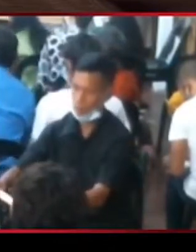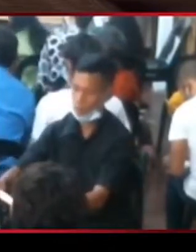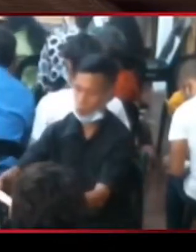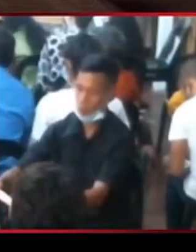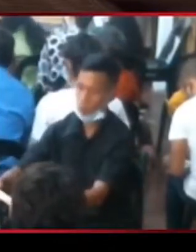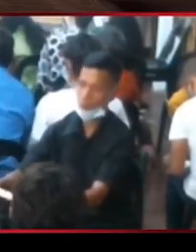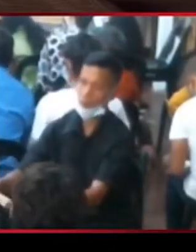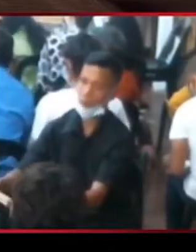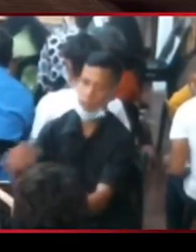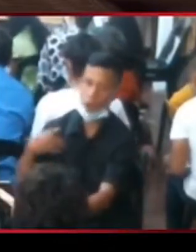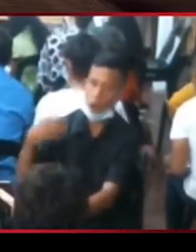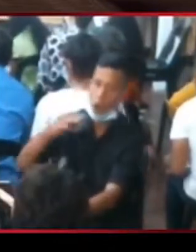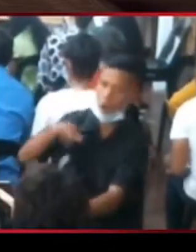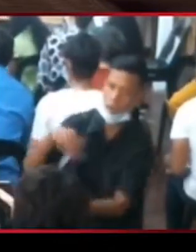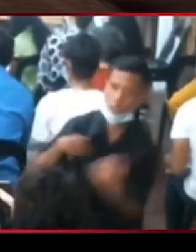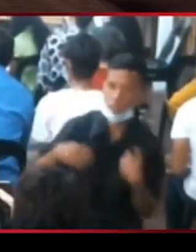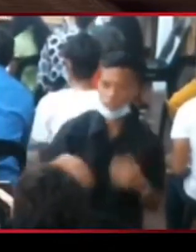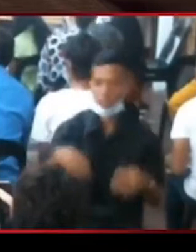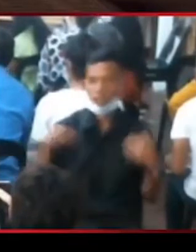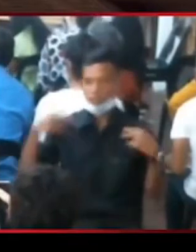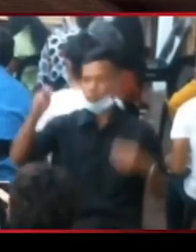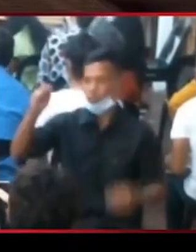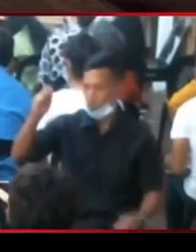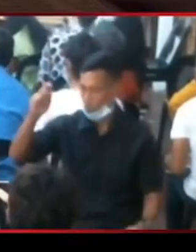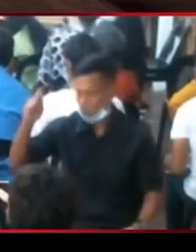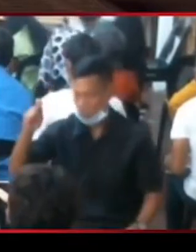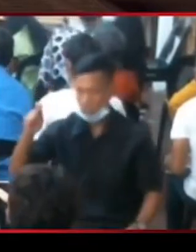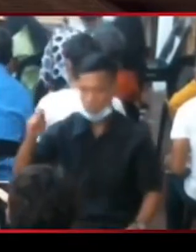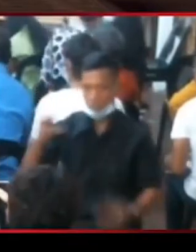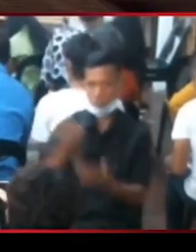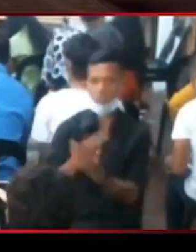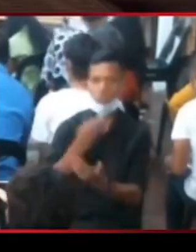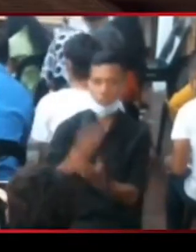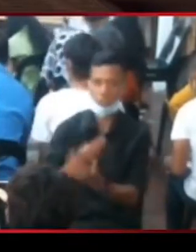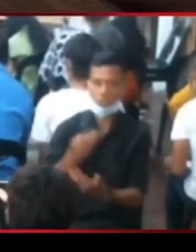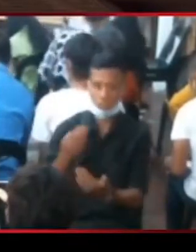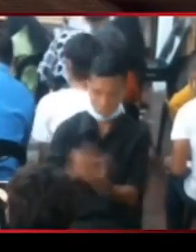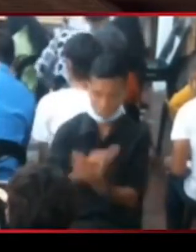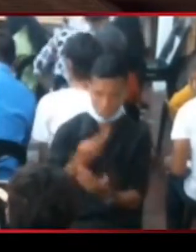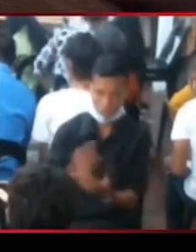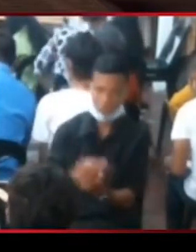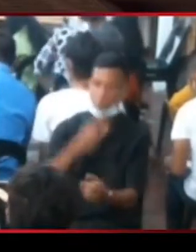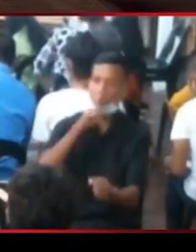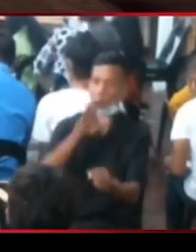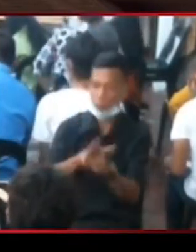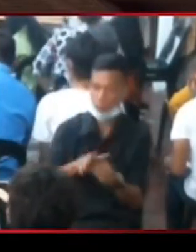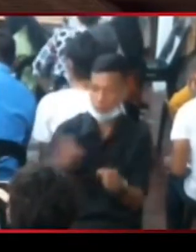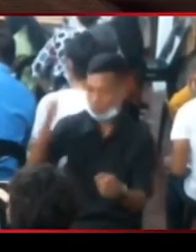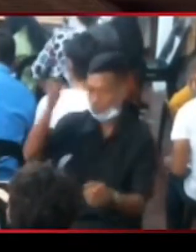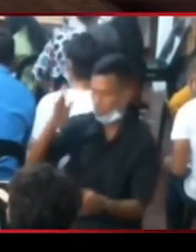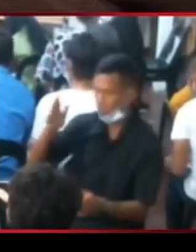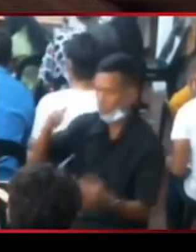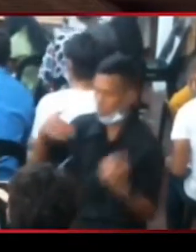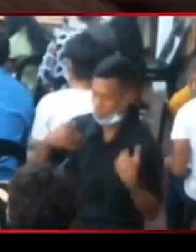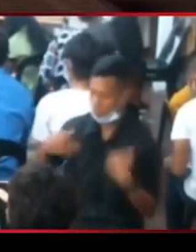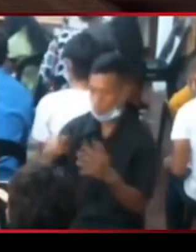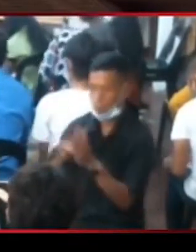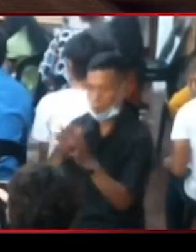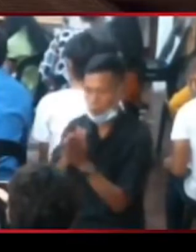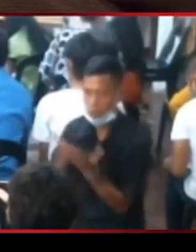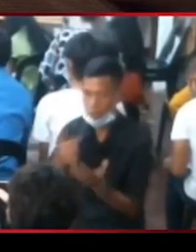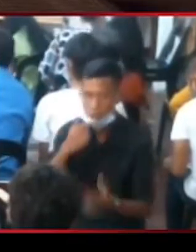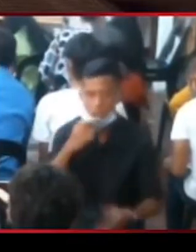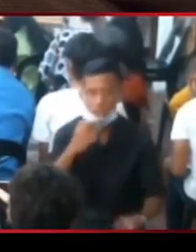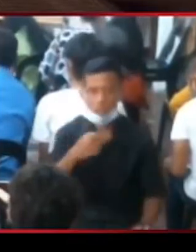born again. Let's look at the testings of faith, the characteristics of